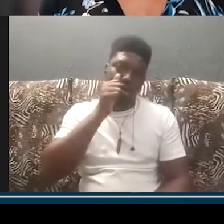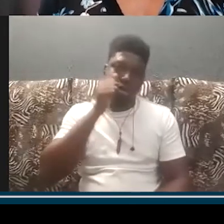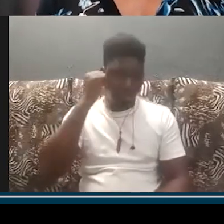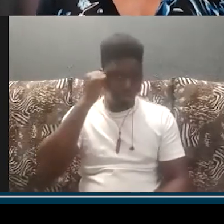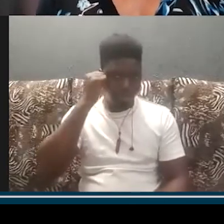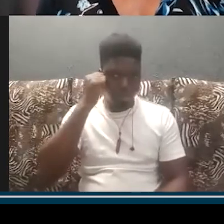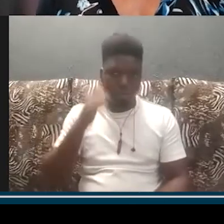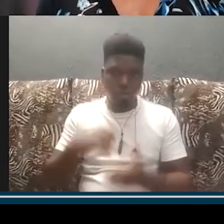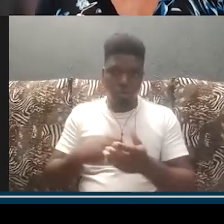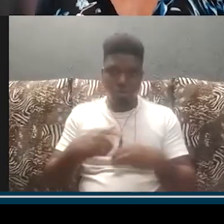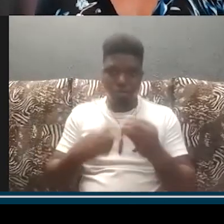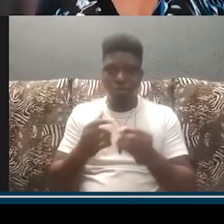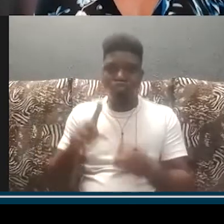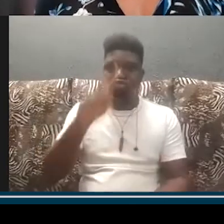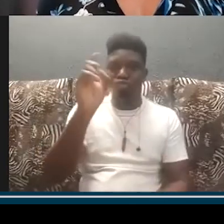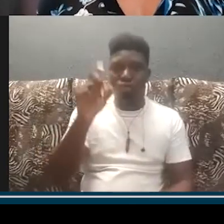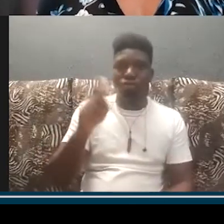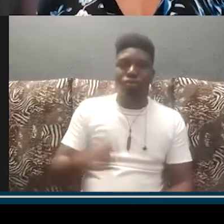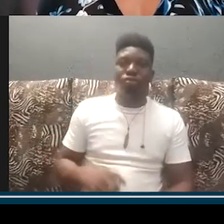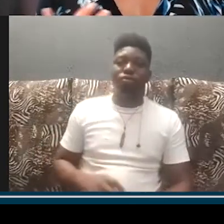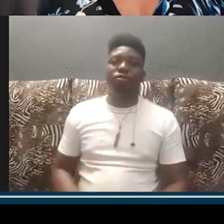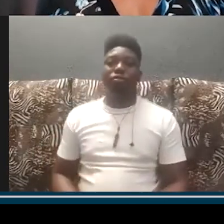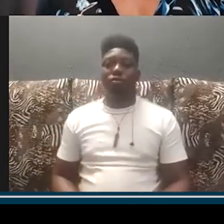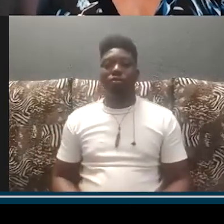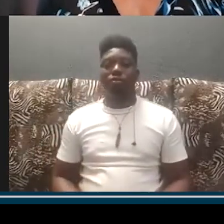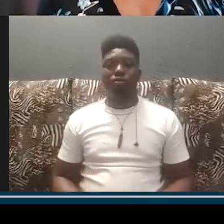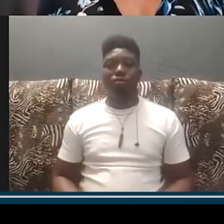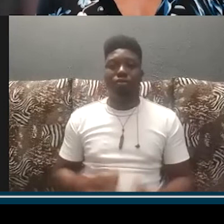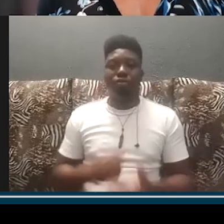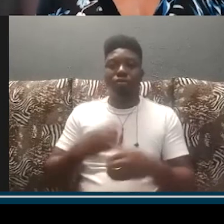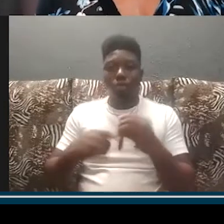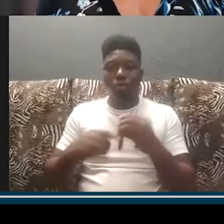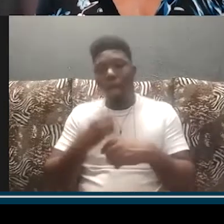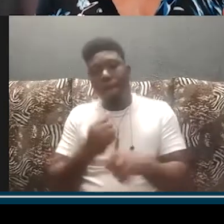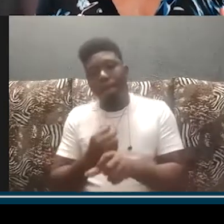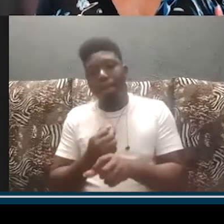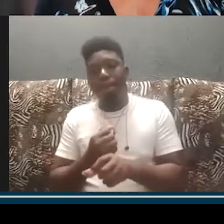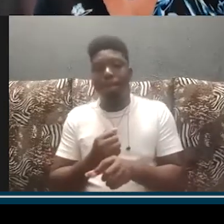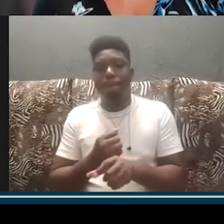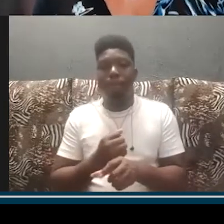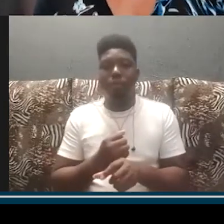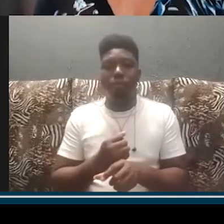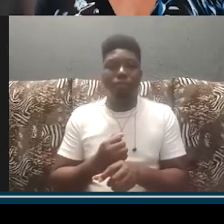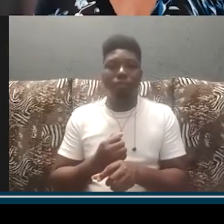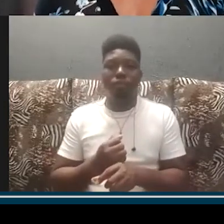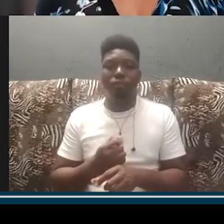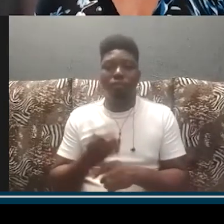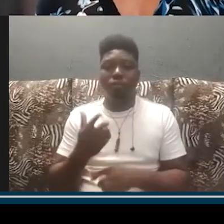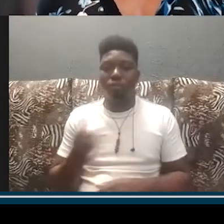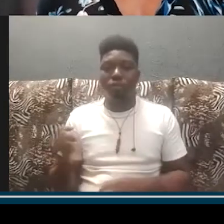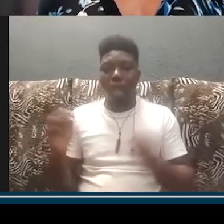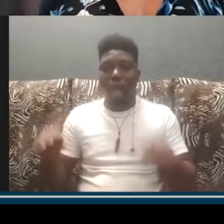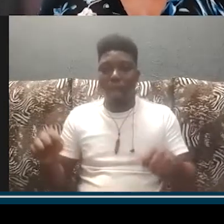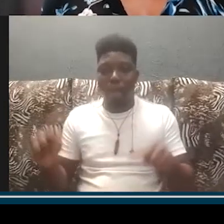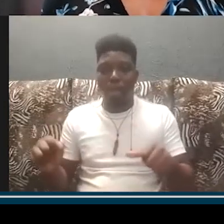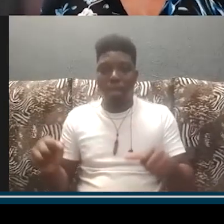the assumptions. It's about making sure that they have the ability to learn how to advocate for yourself,